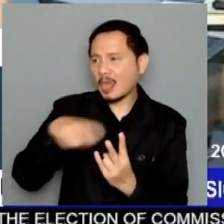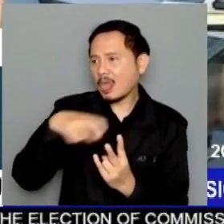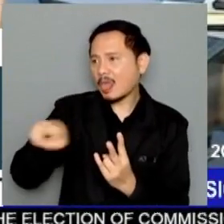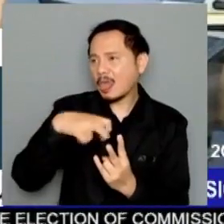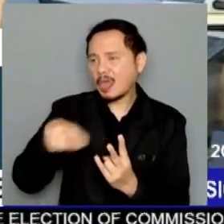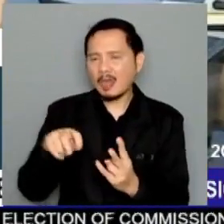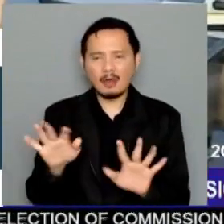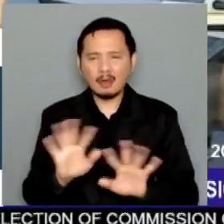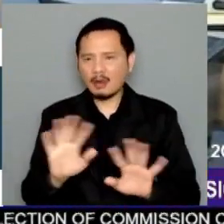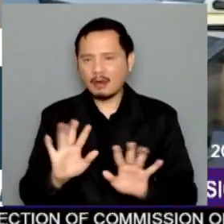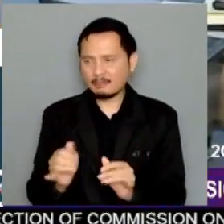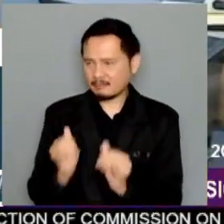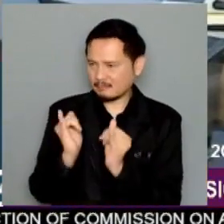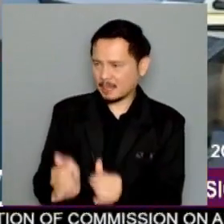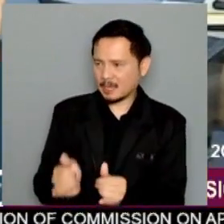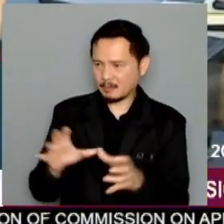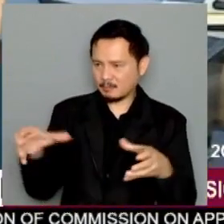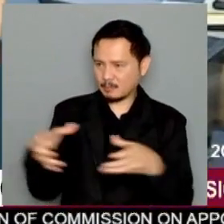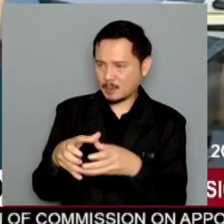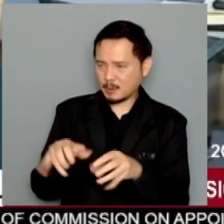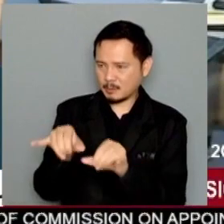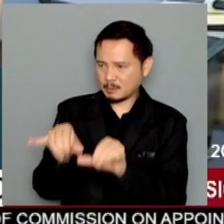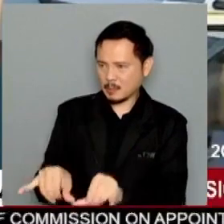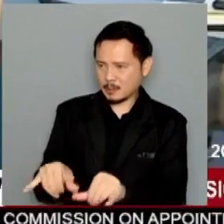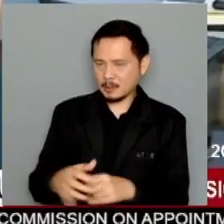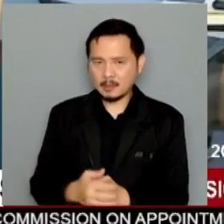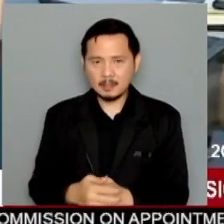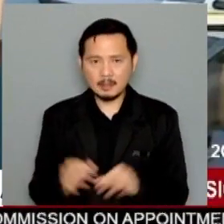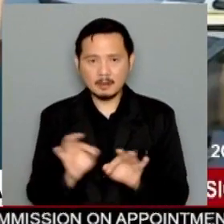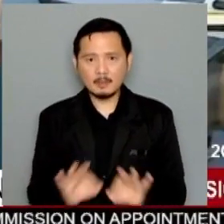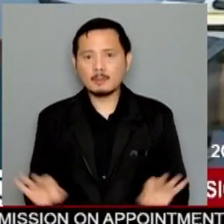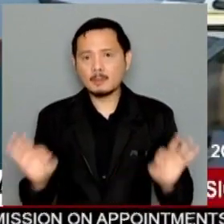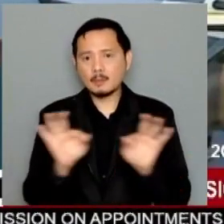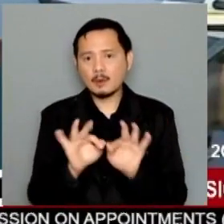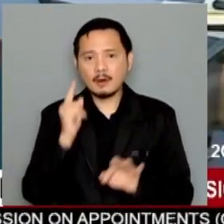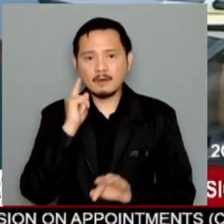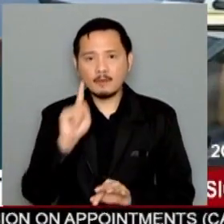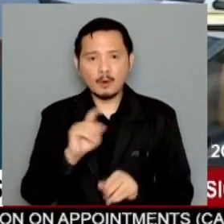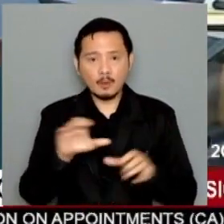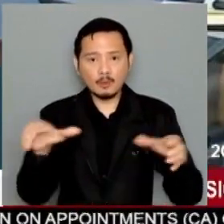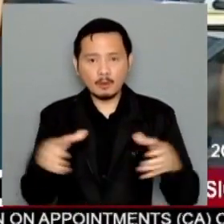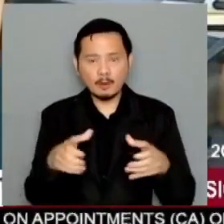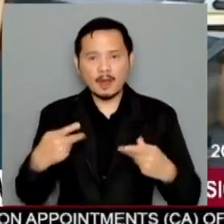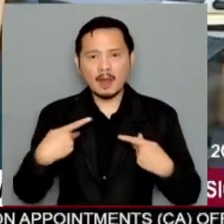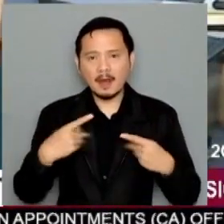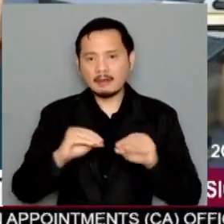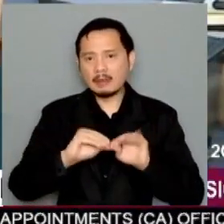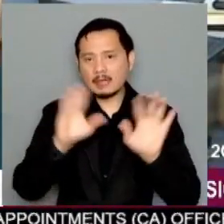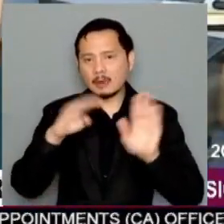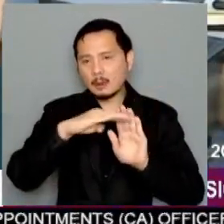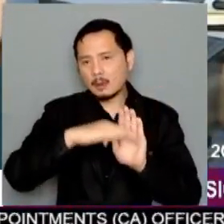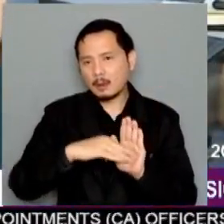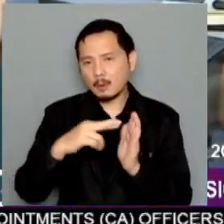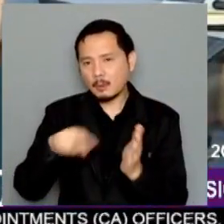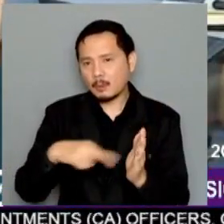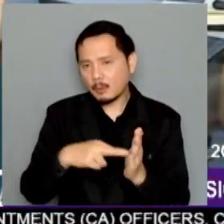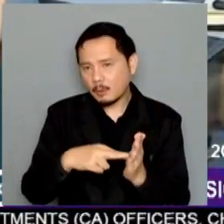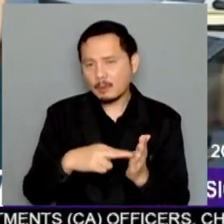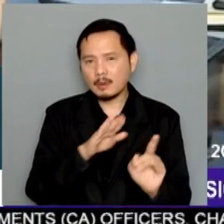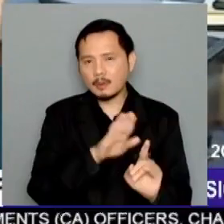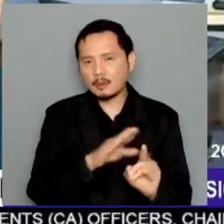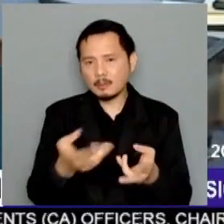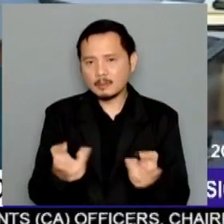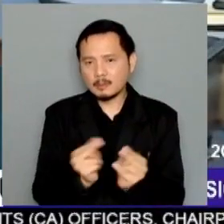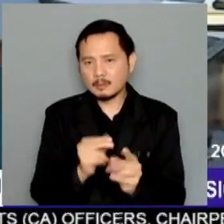ibang layunin. It is important for bodies such as these to have clarity as to the positions of each